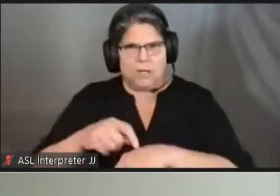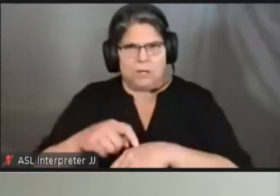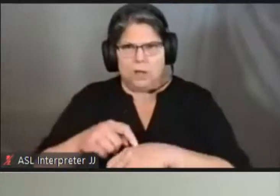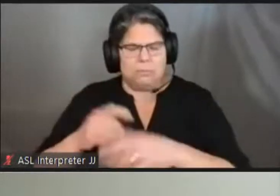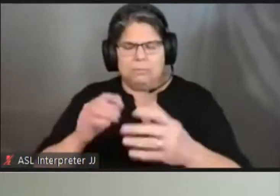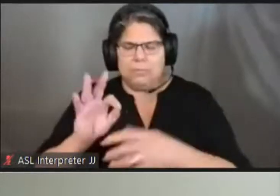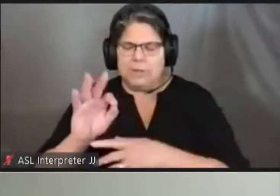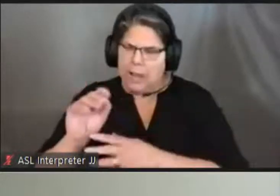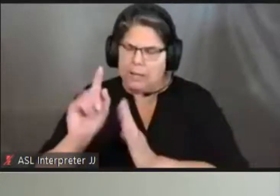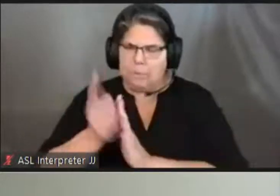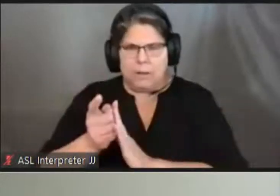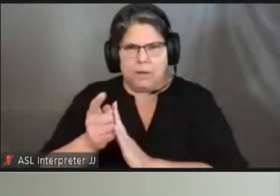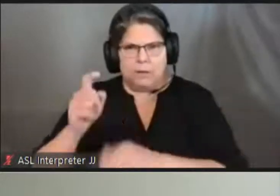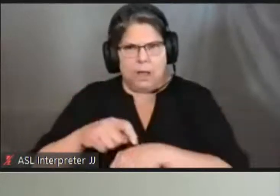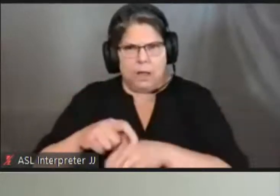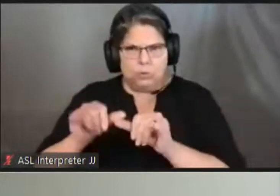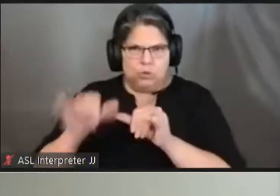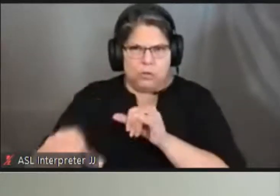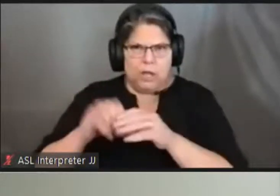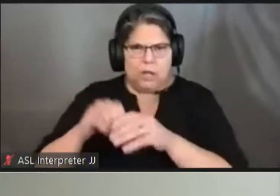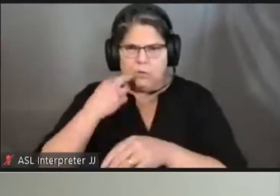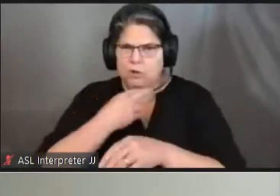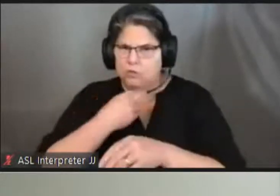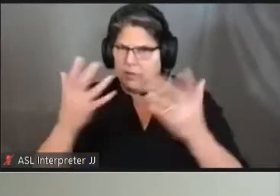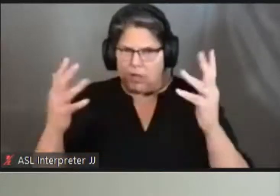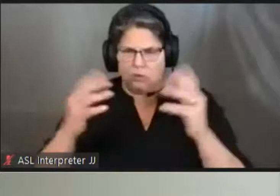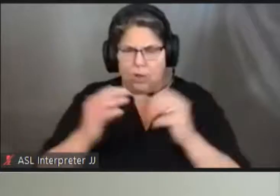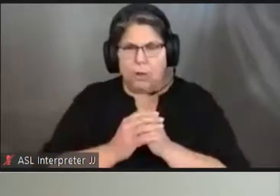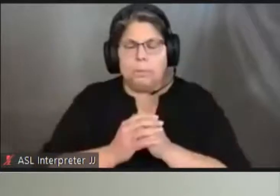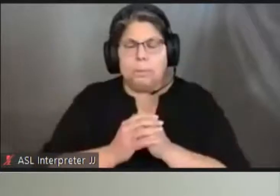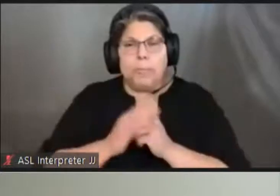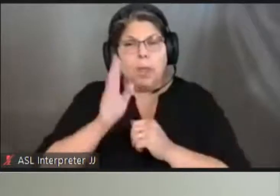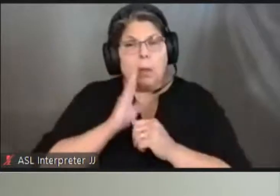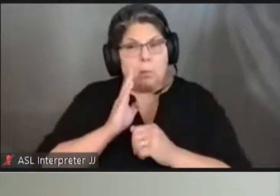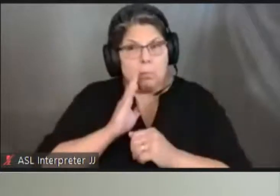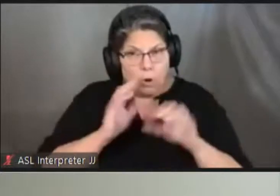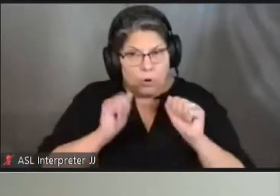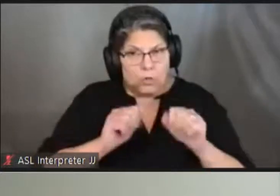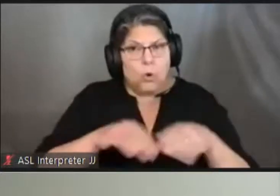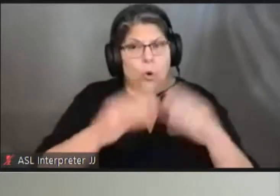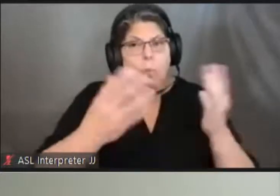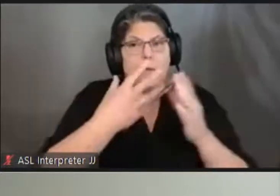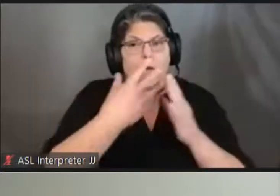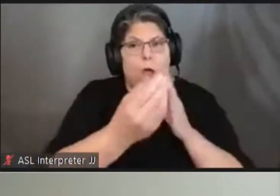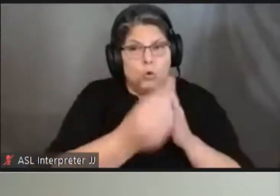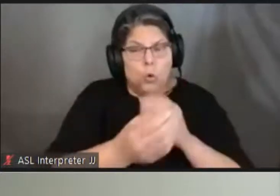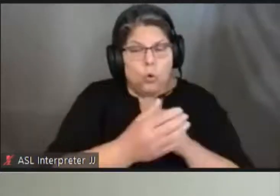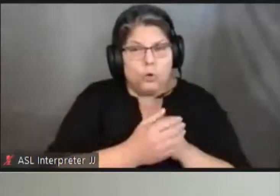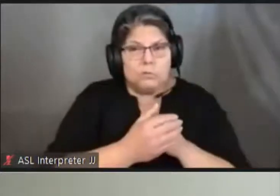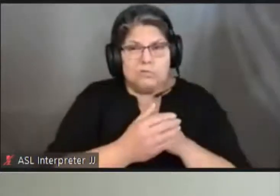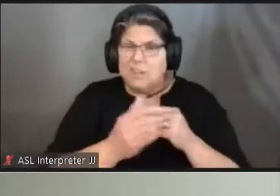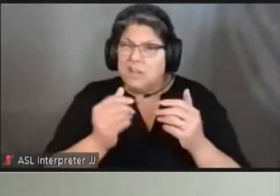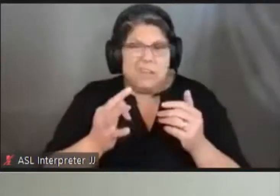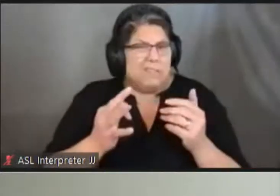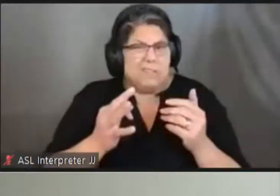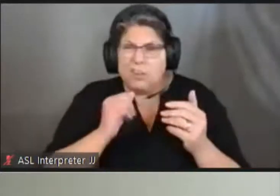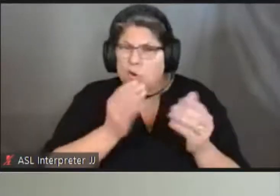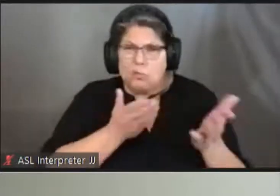away. And bars will be able to open outdoors, even if they are not serving